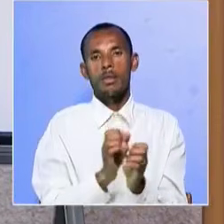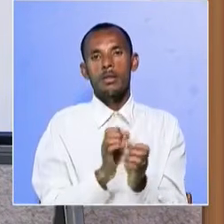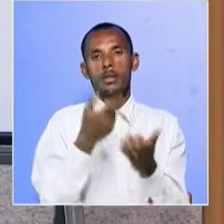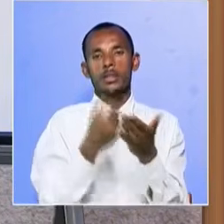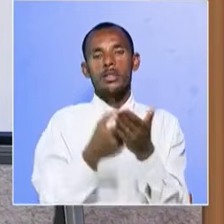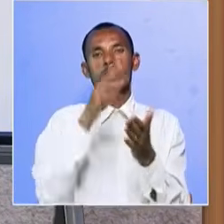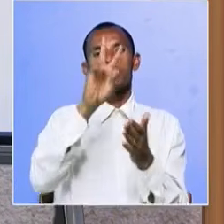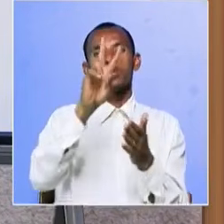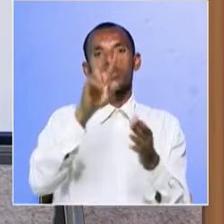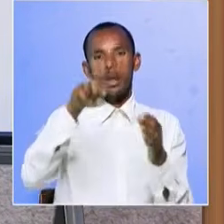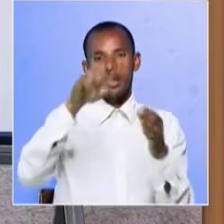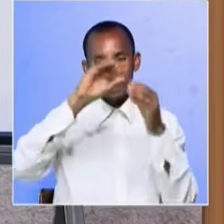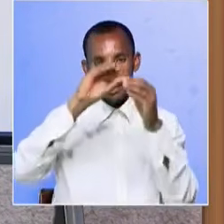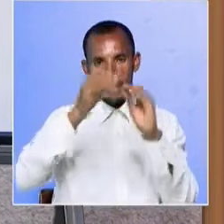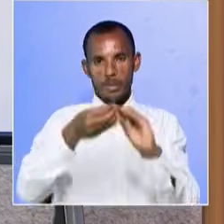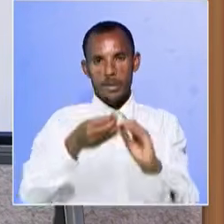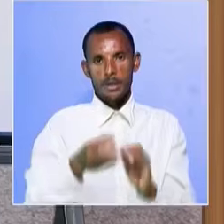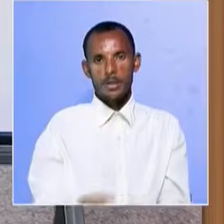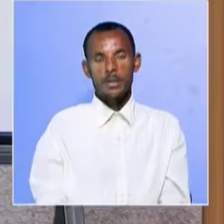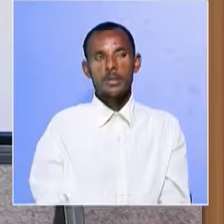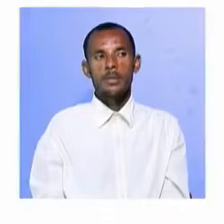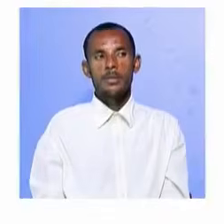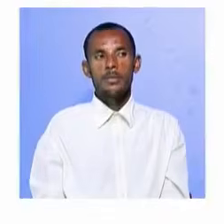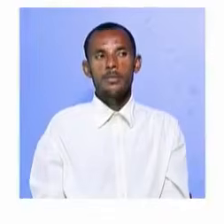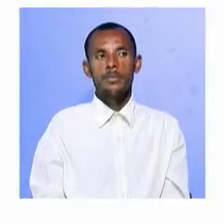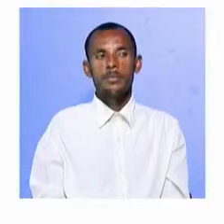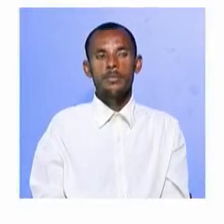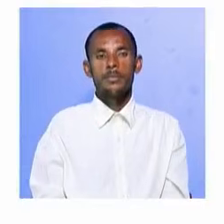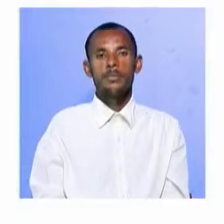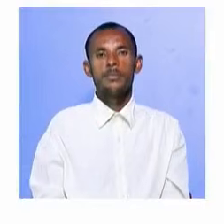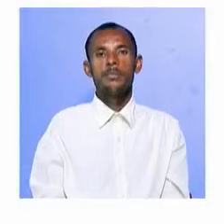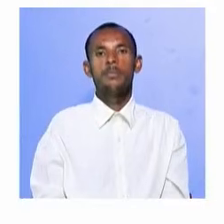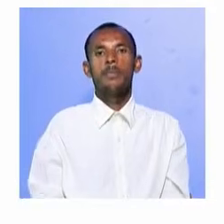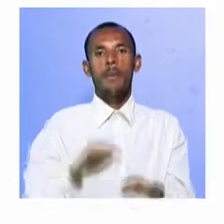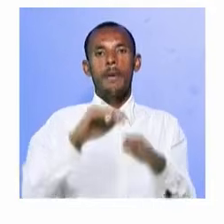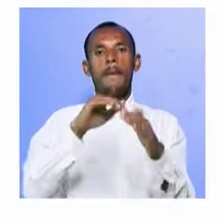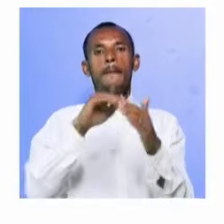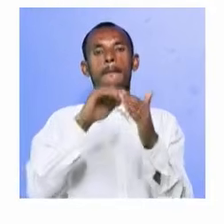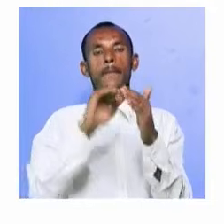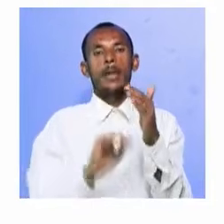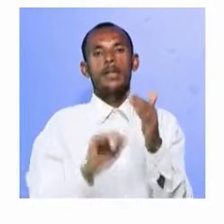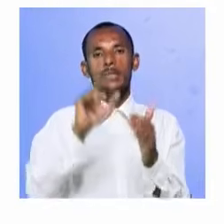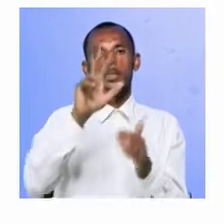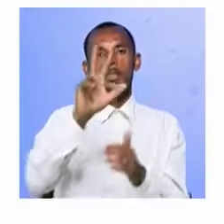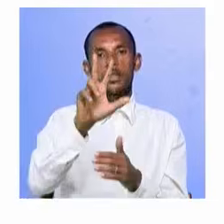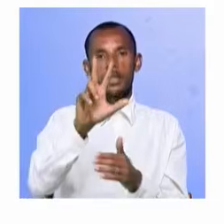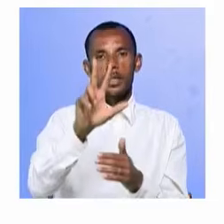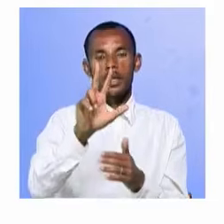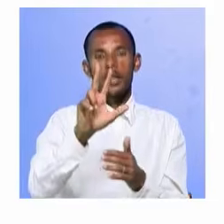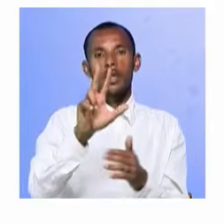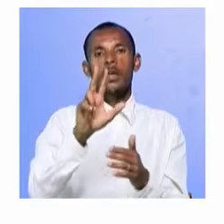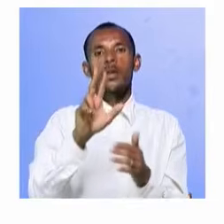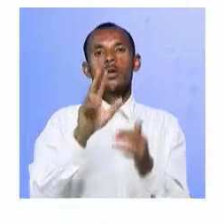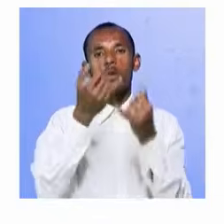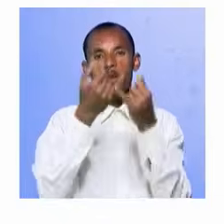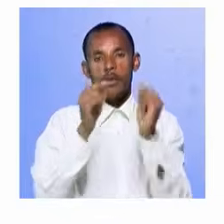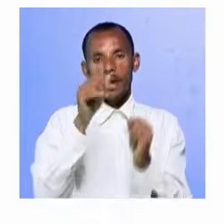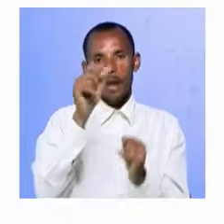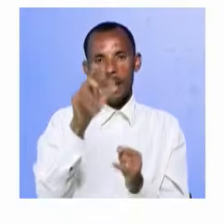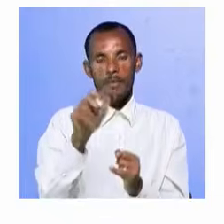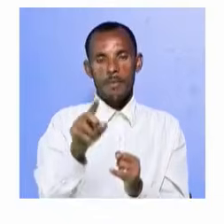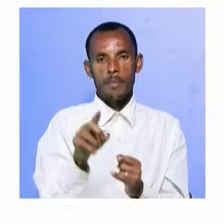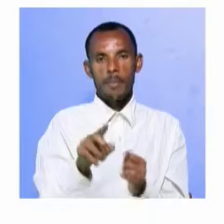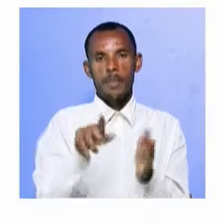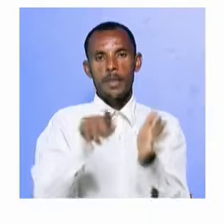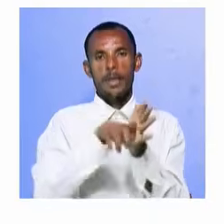these two rational numbers. Okay, minus 3 over 11, okay, minus